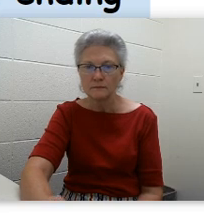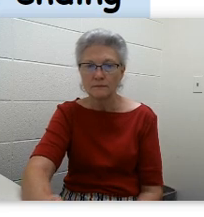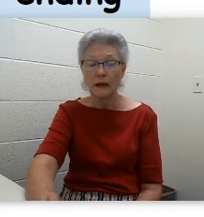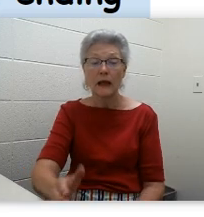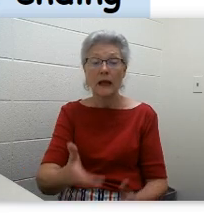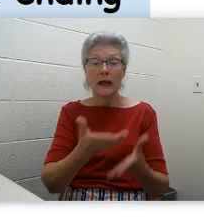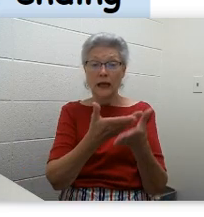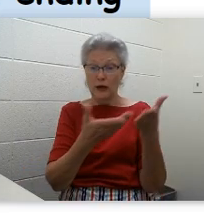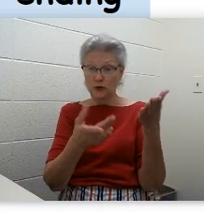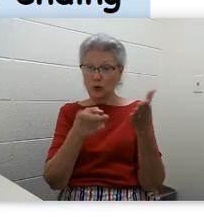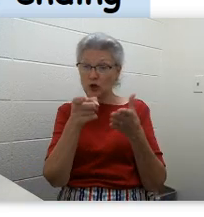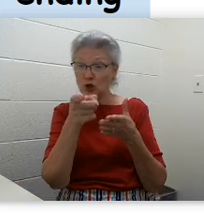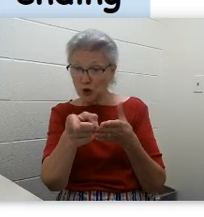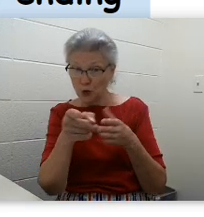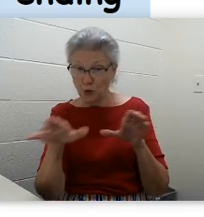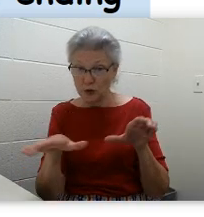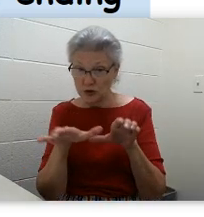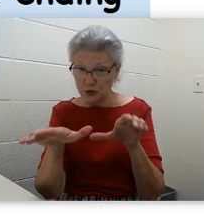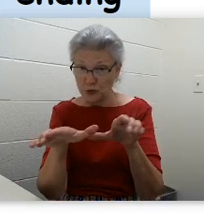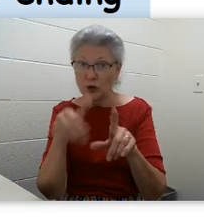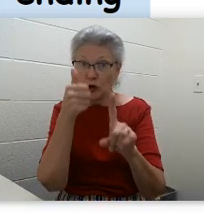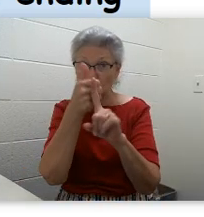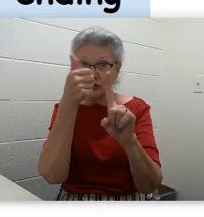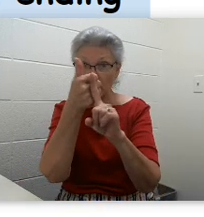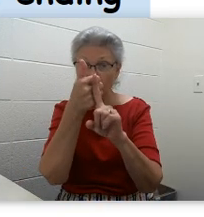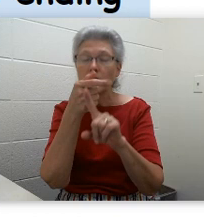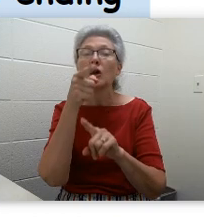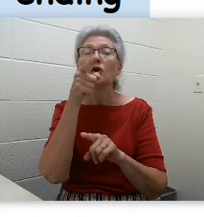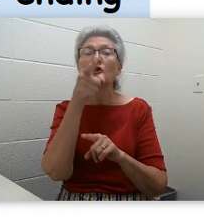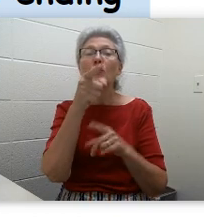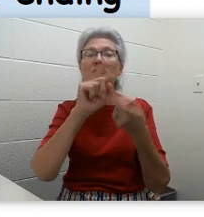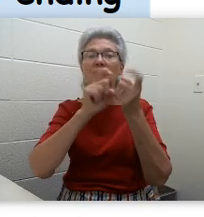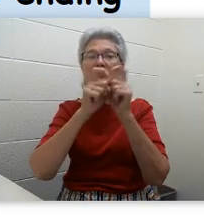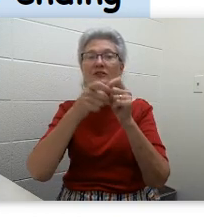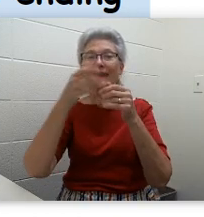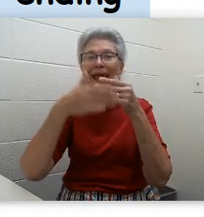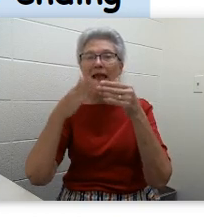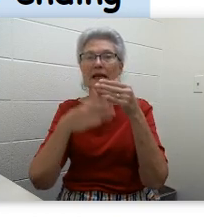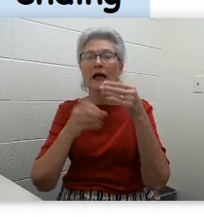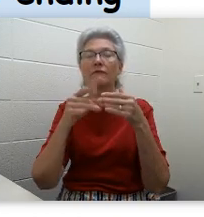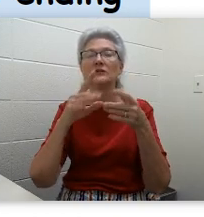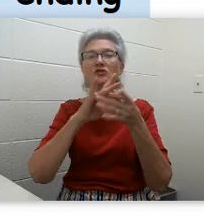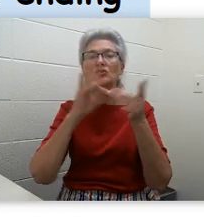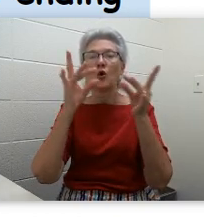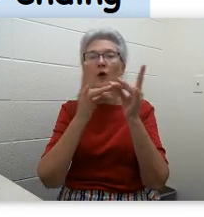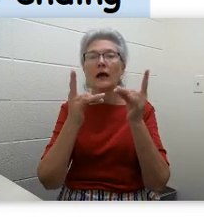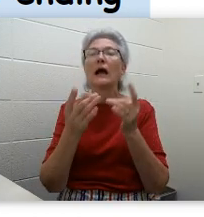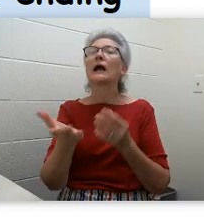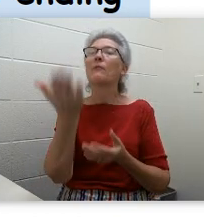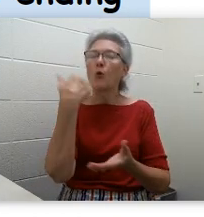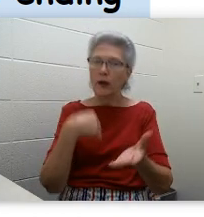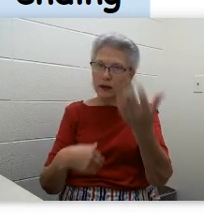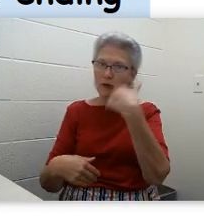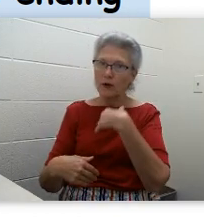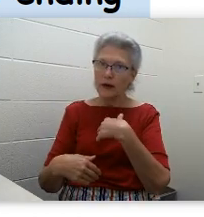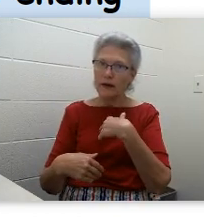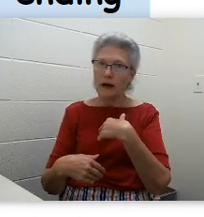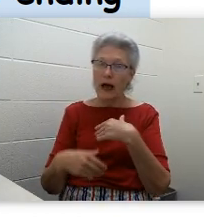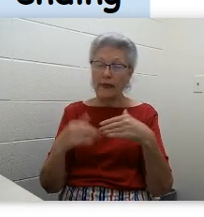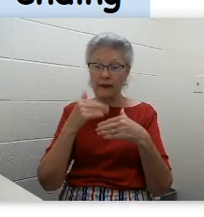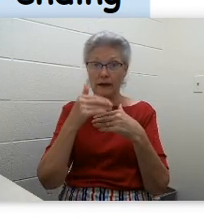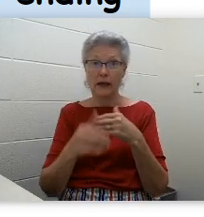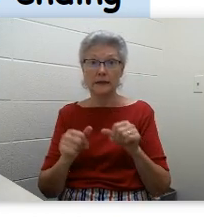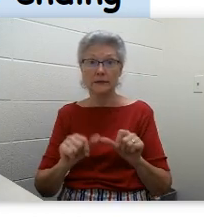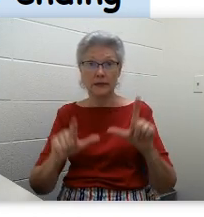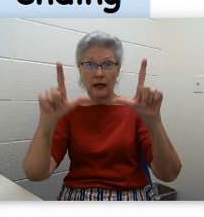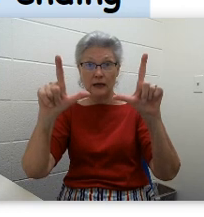Here is what you will do now on your own. You will be changing the ending of the story, Come Away, Come Away. On the next slide,